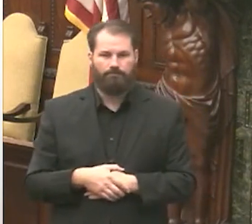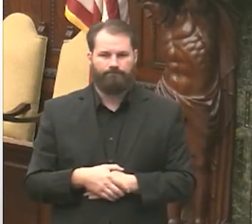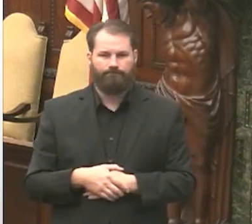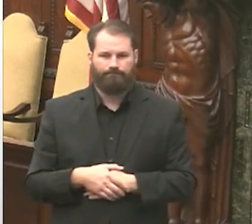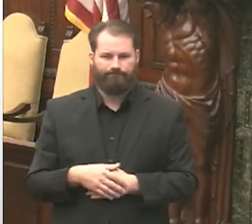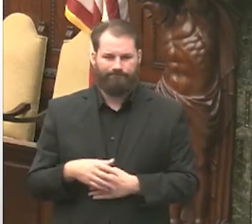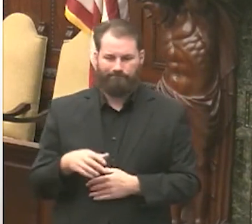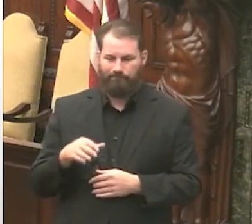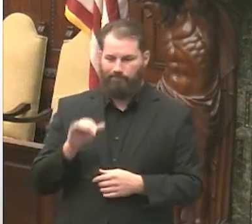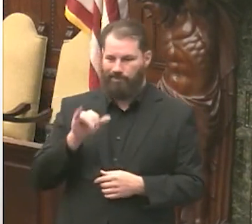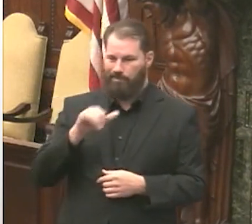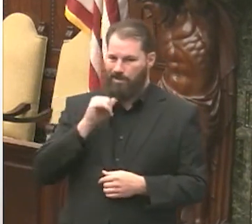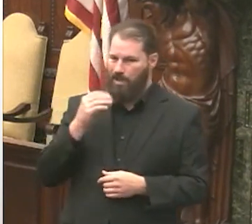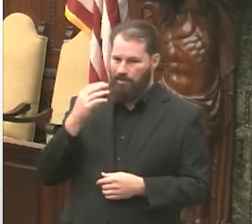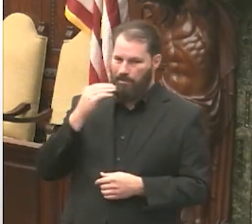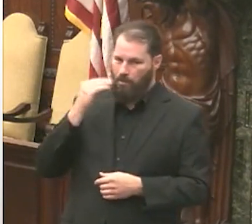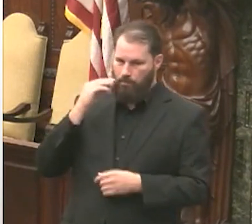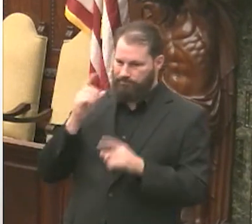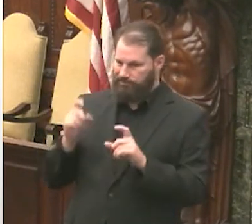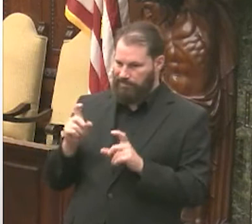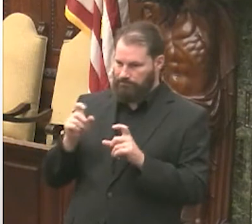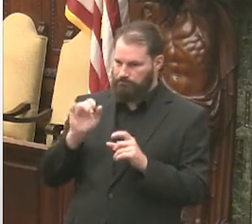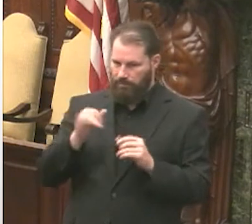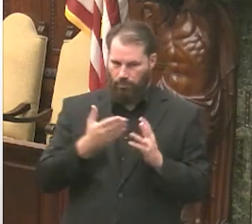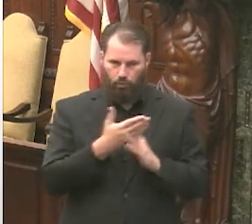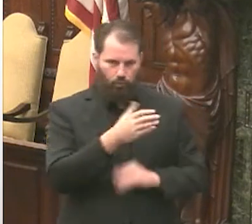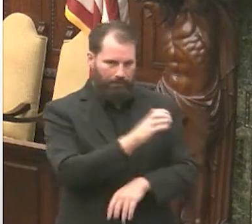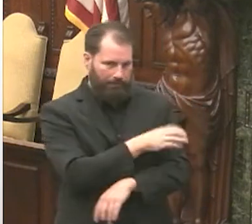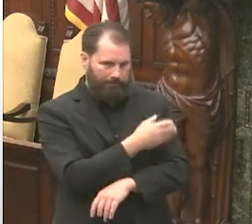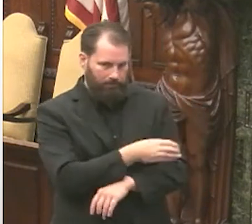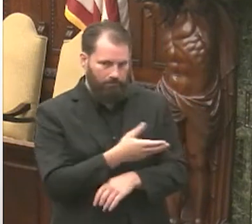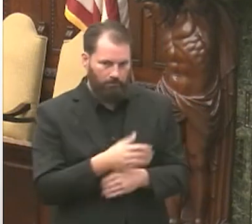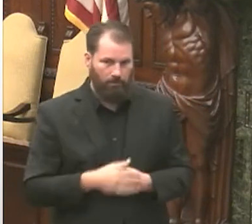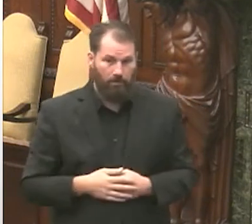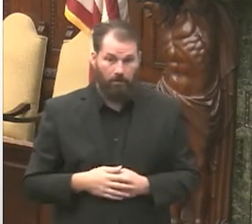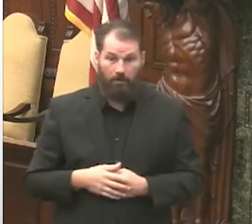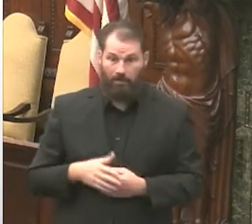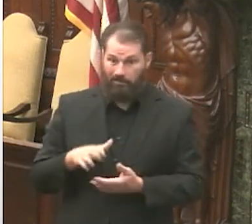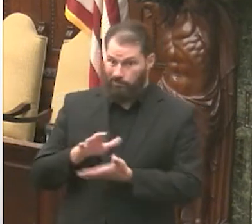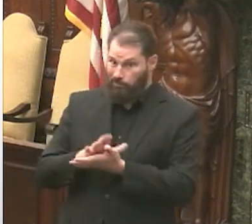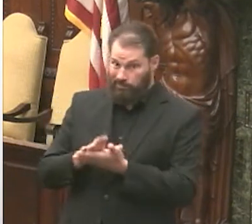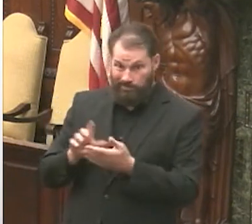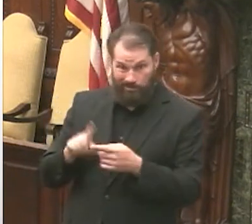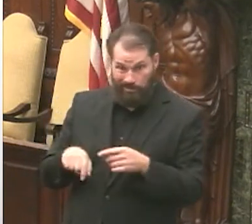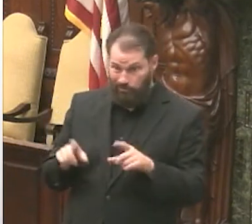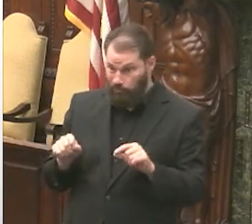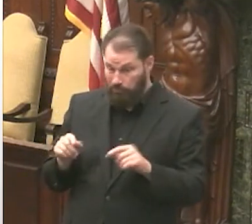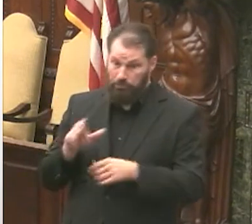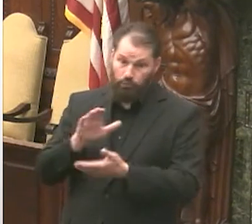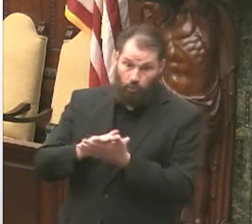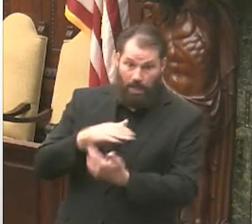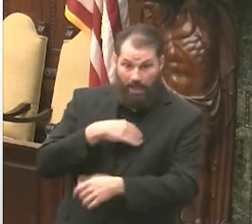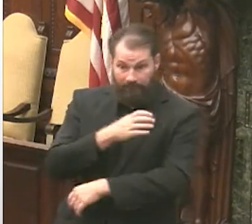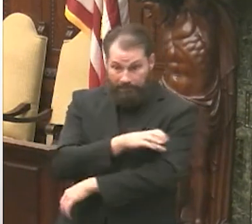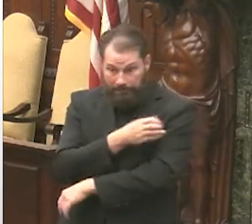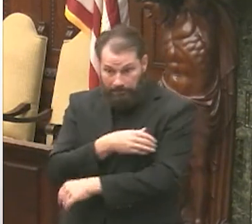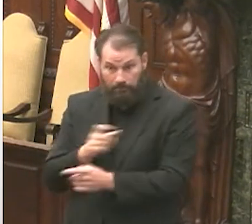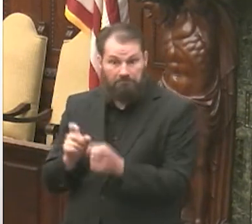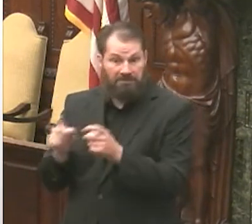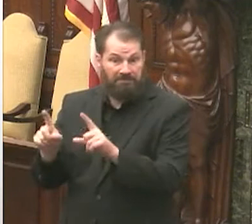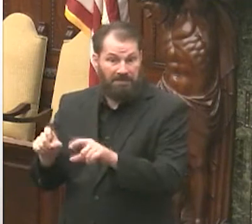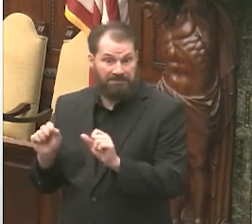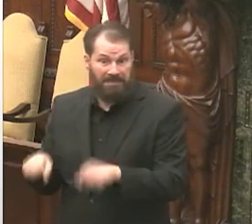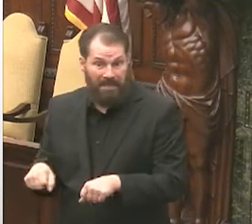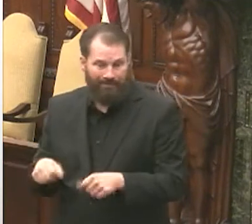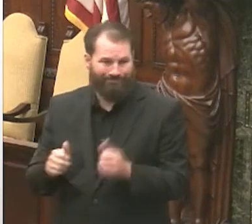unless a school has a clinic, they're not going to be able to do it in the school itself. So I do think that there's a value of this in evaluating